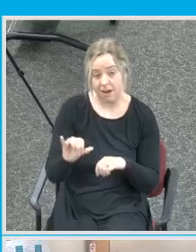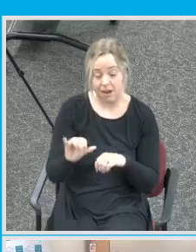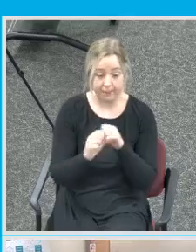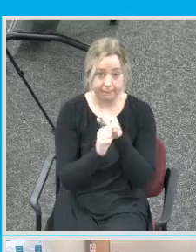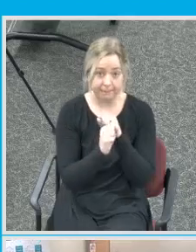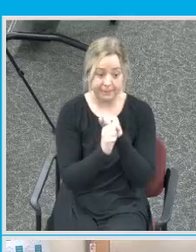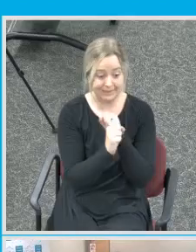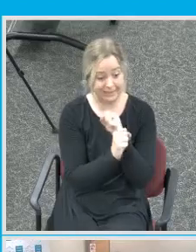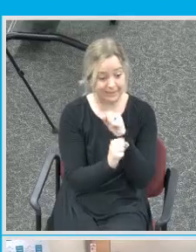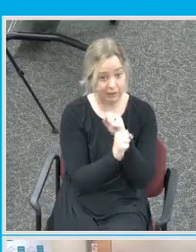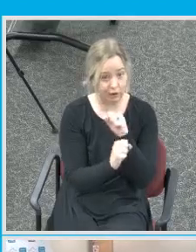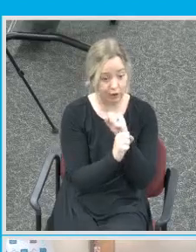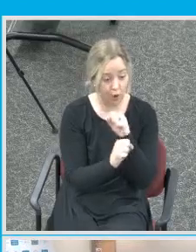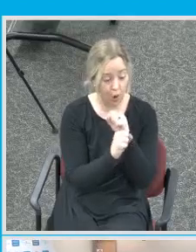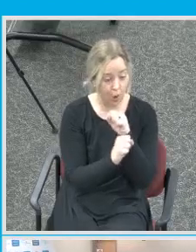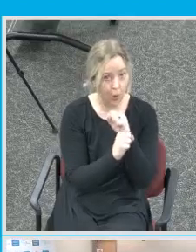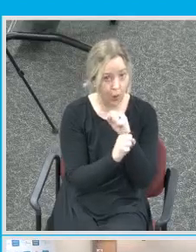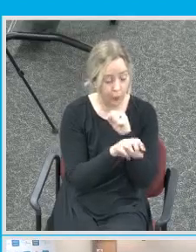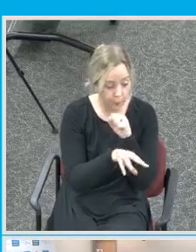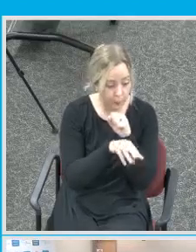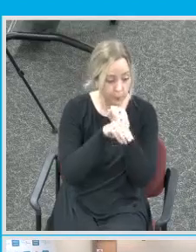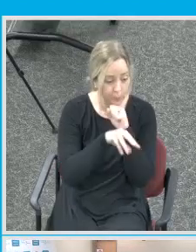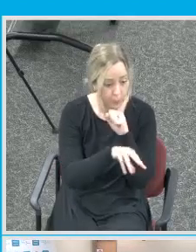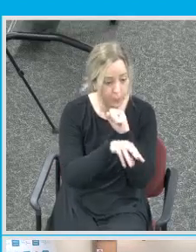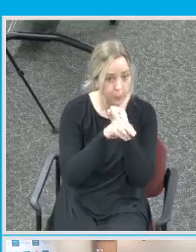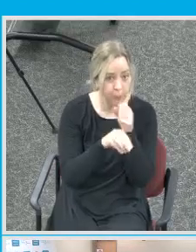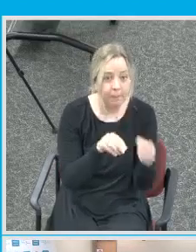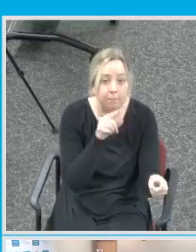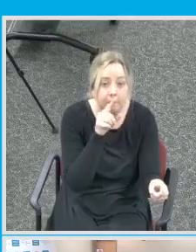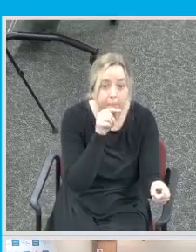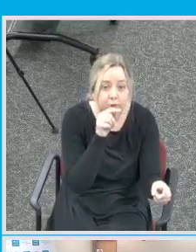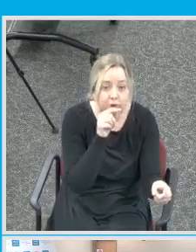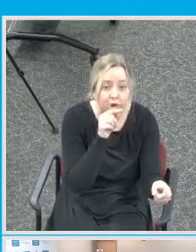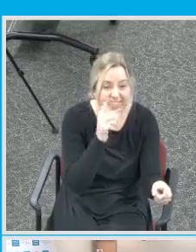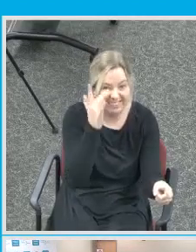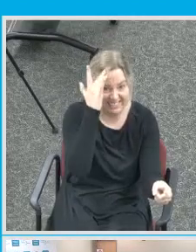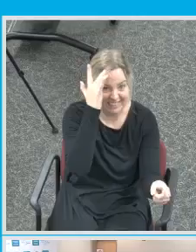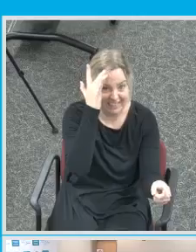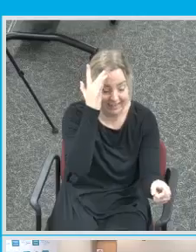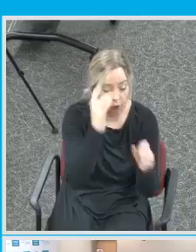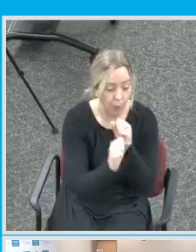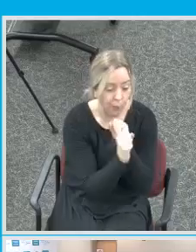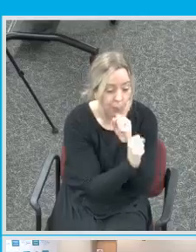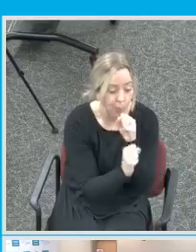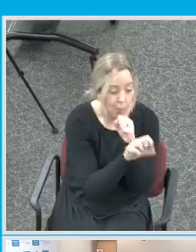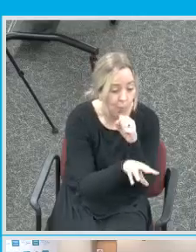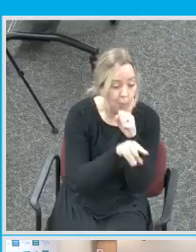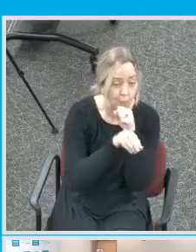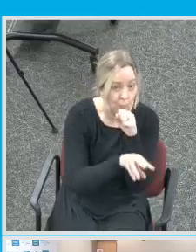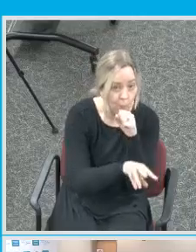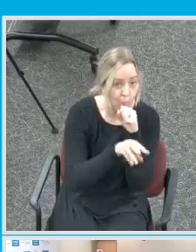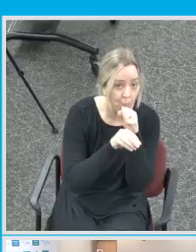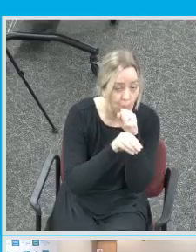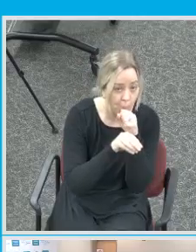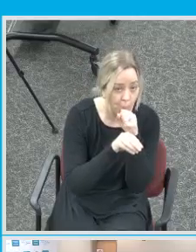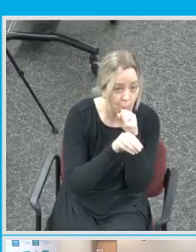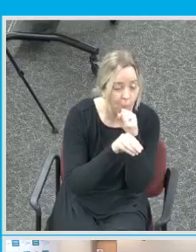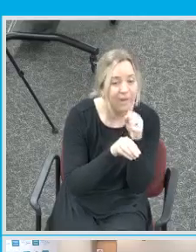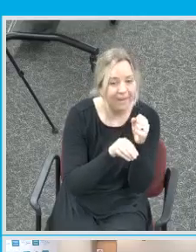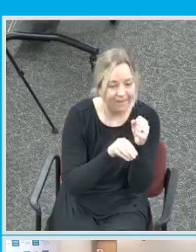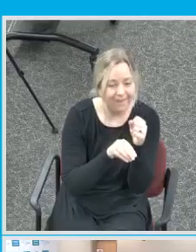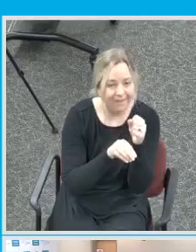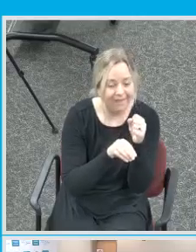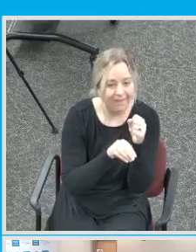mosquito picks the virus up from infected birds, and that's actually the normal cycle. Birds get infected, mosquitoes feed